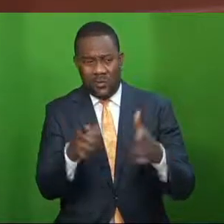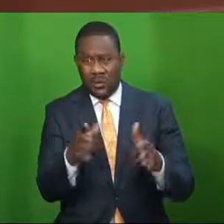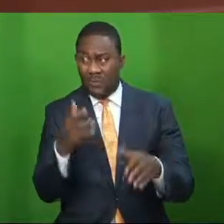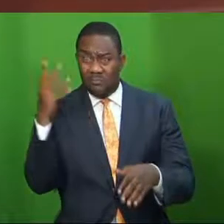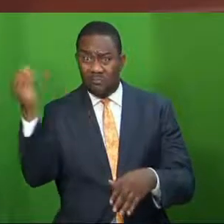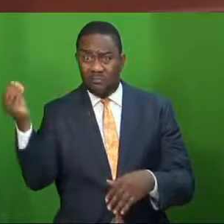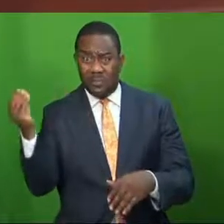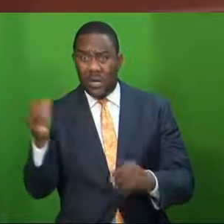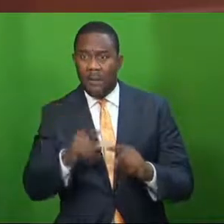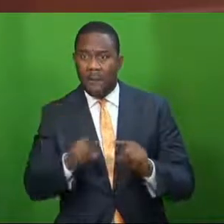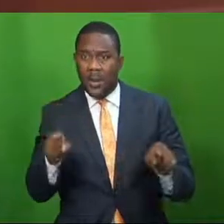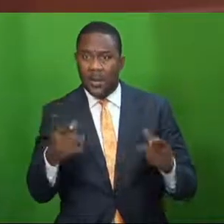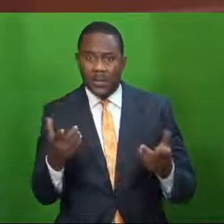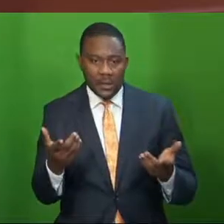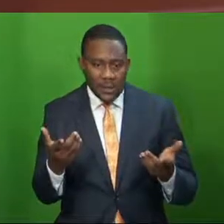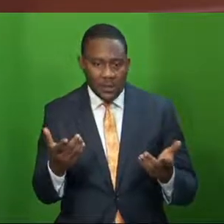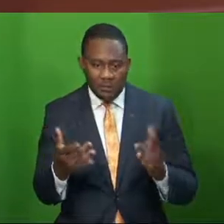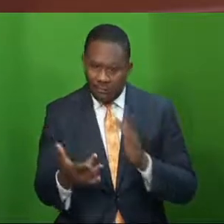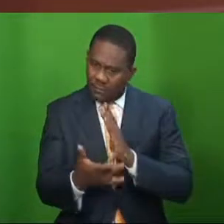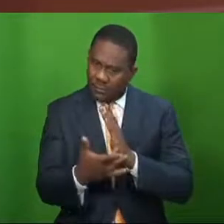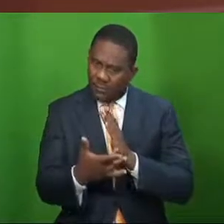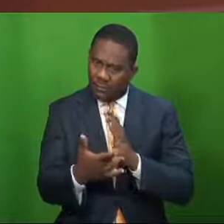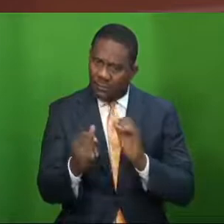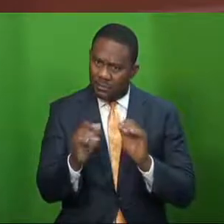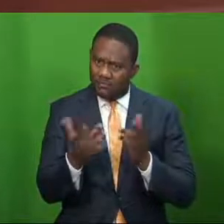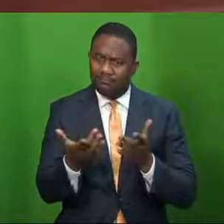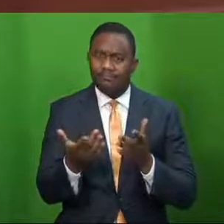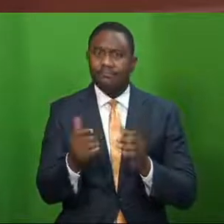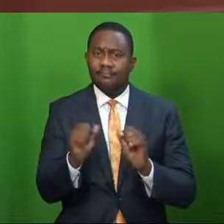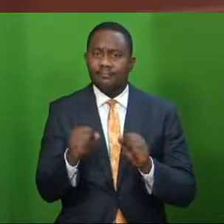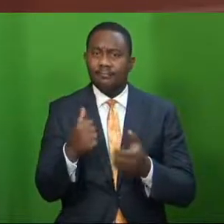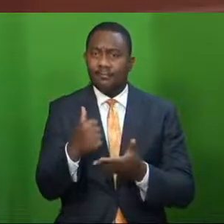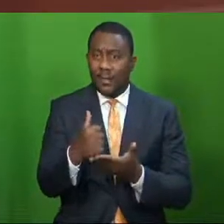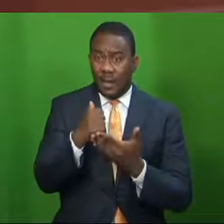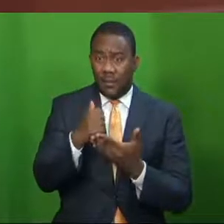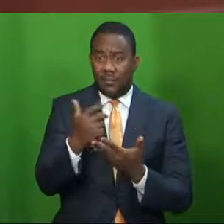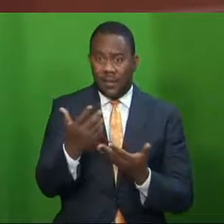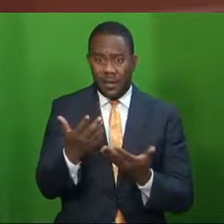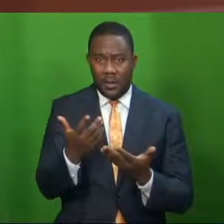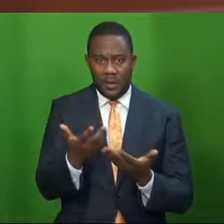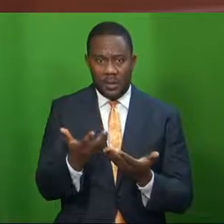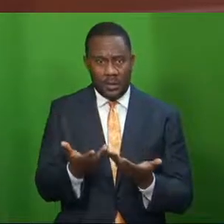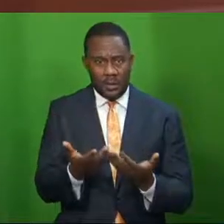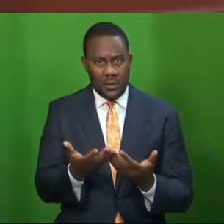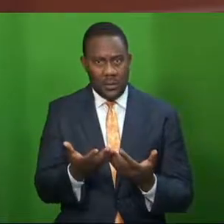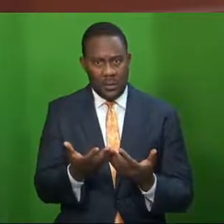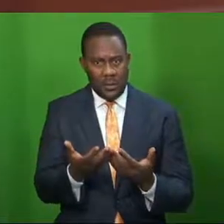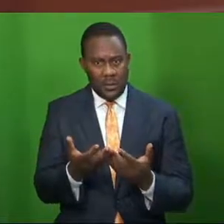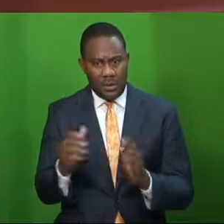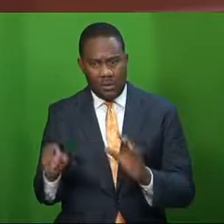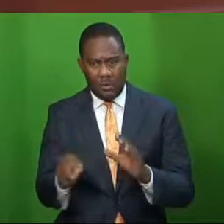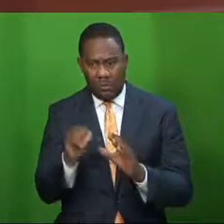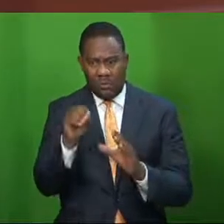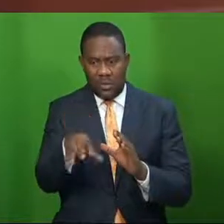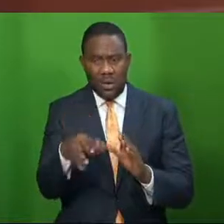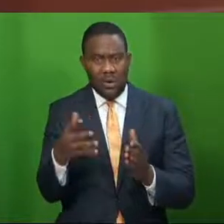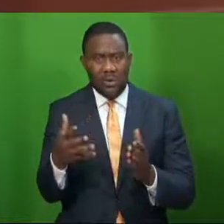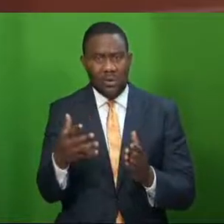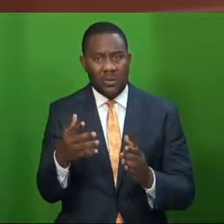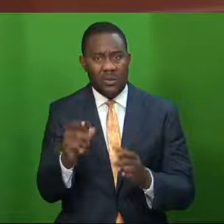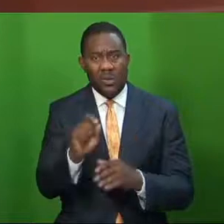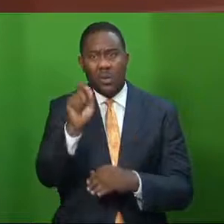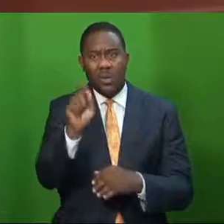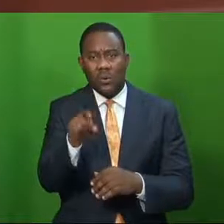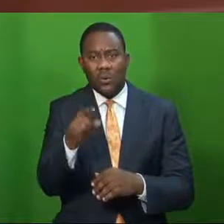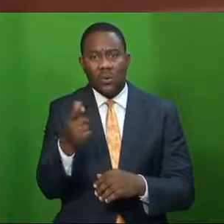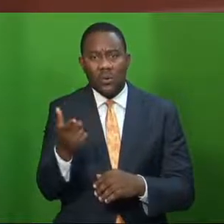could assess what is happening in Parliament and even be able to pose questions. For instance, on Friday, once I